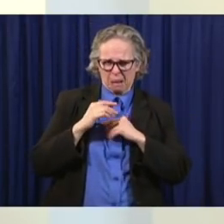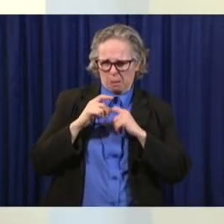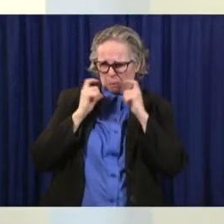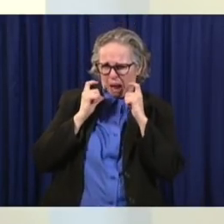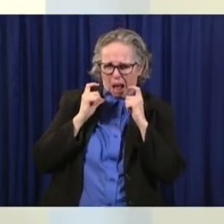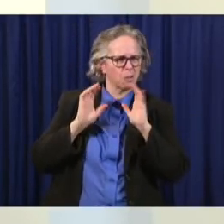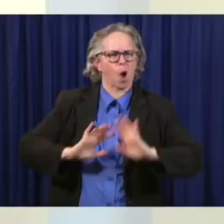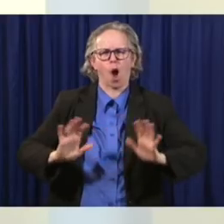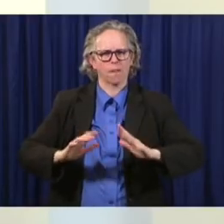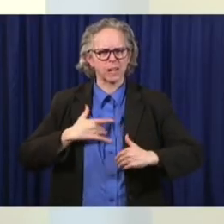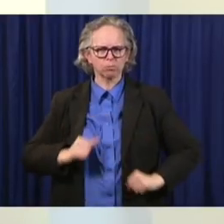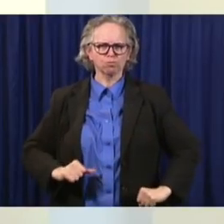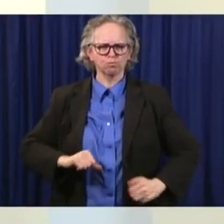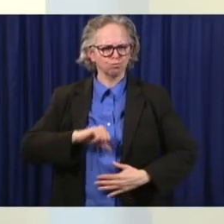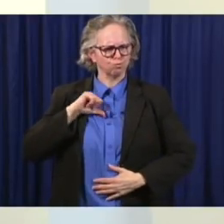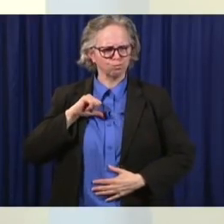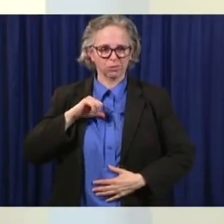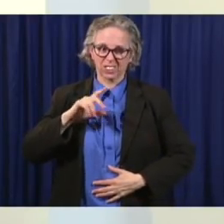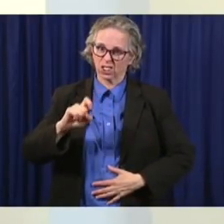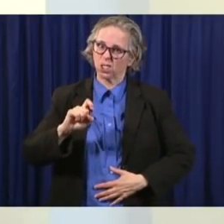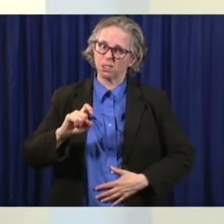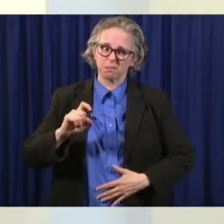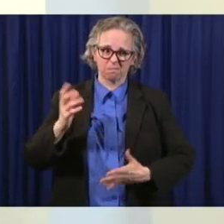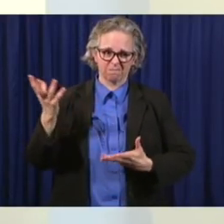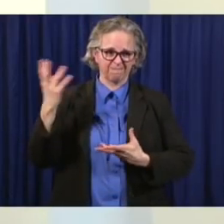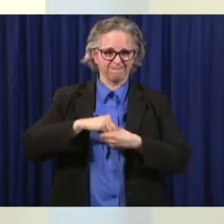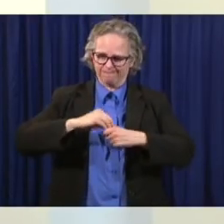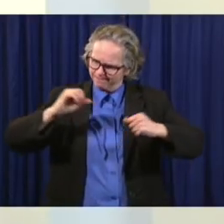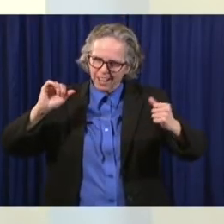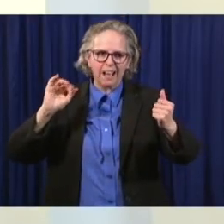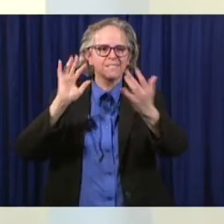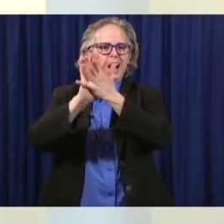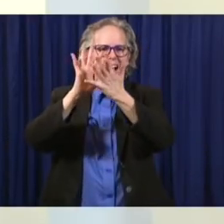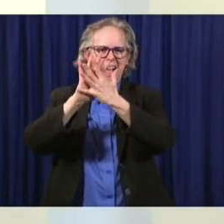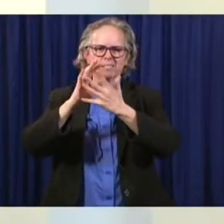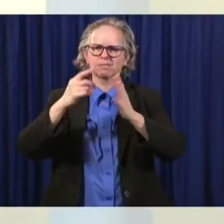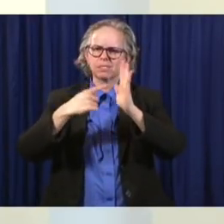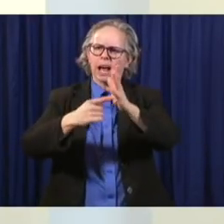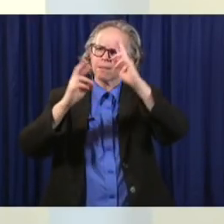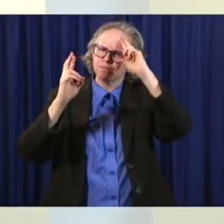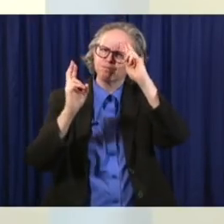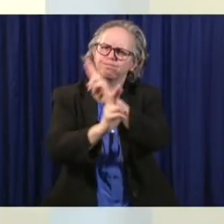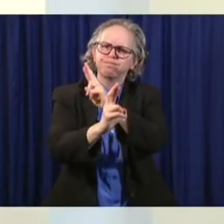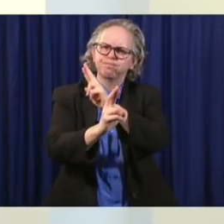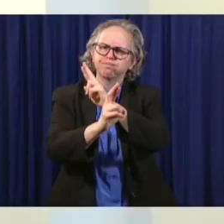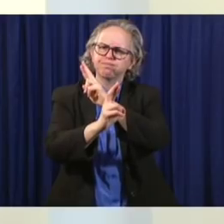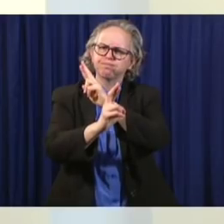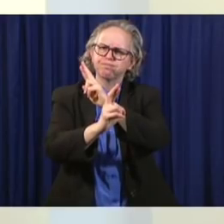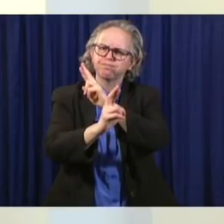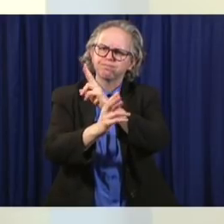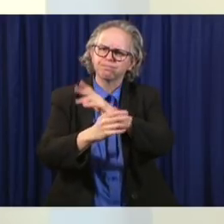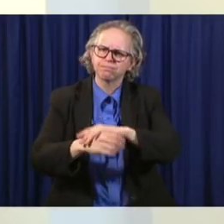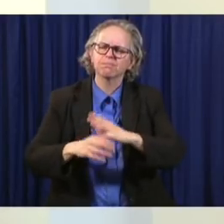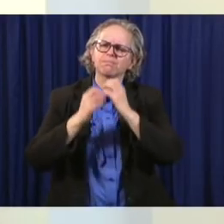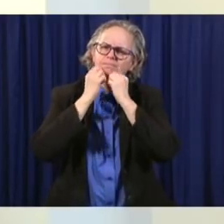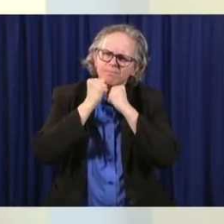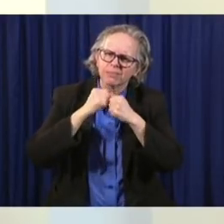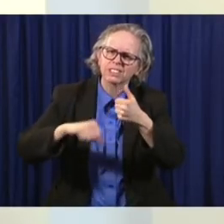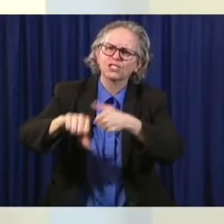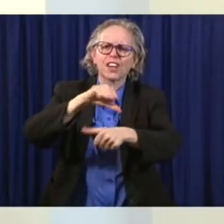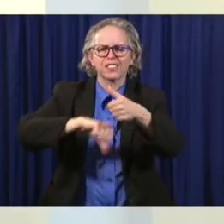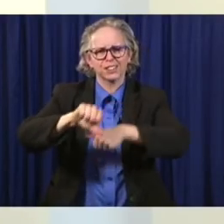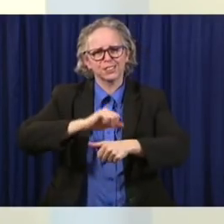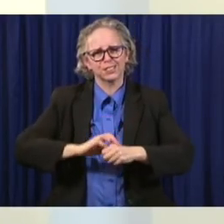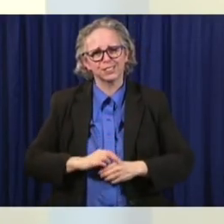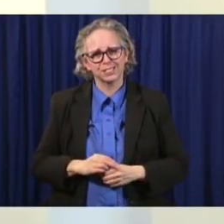should become sort of a high five sign that we care about each other and we're protecting each other. And so there